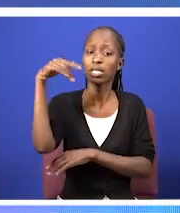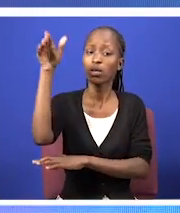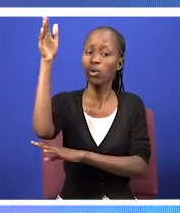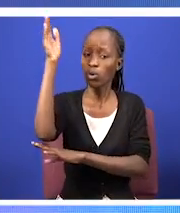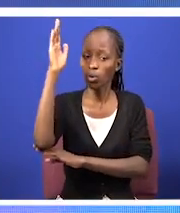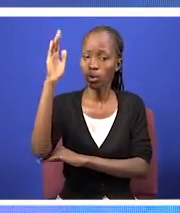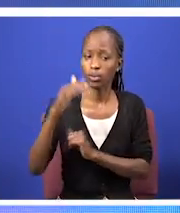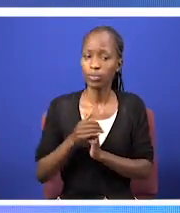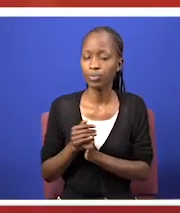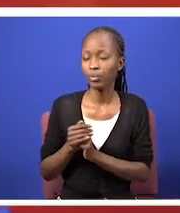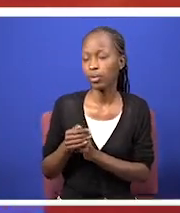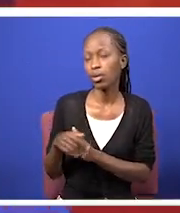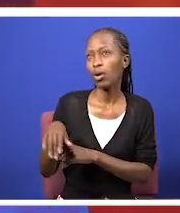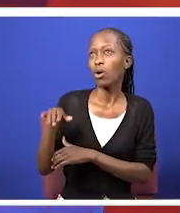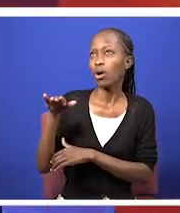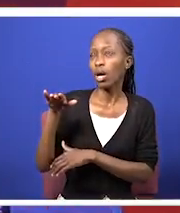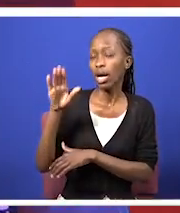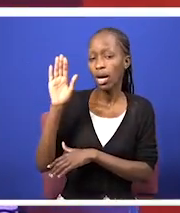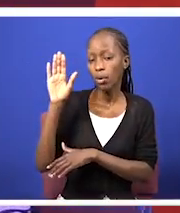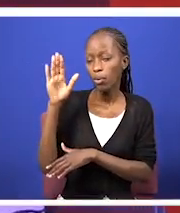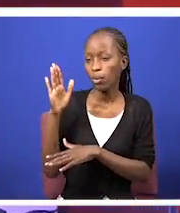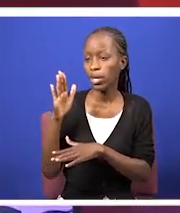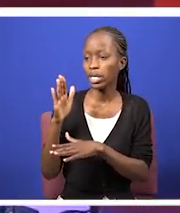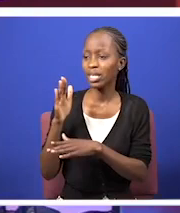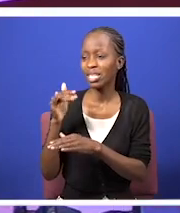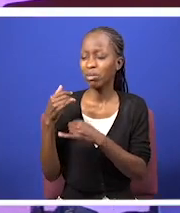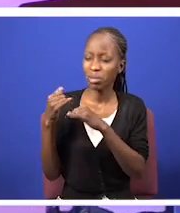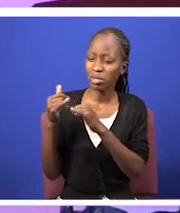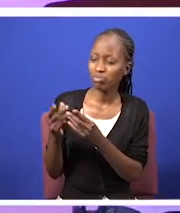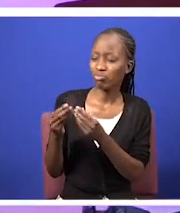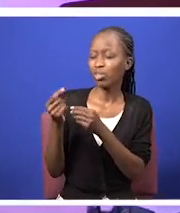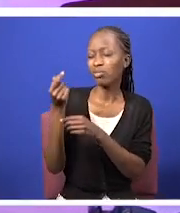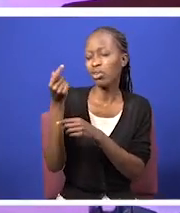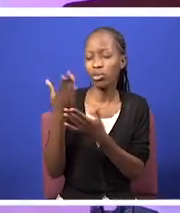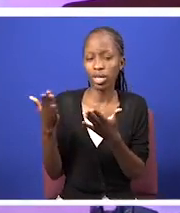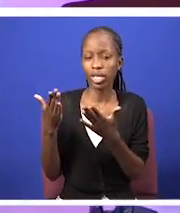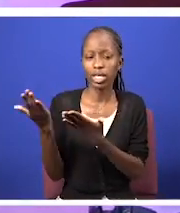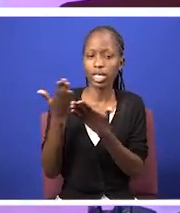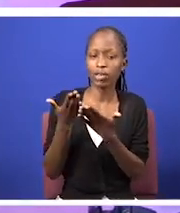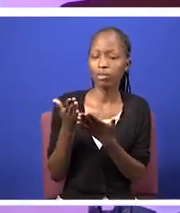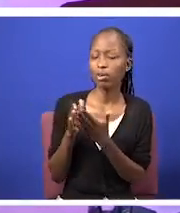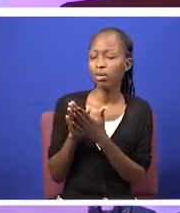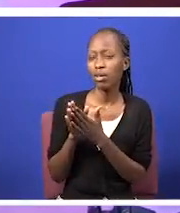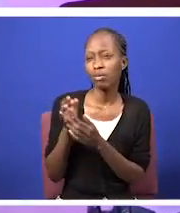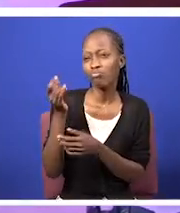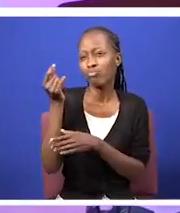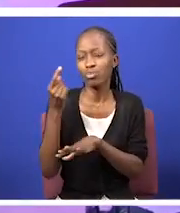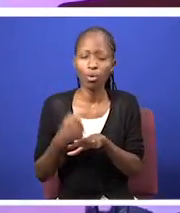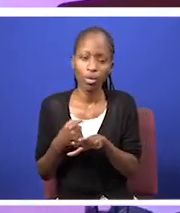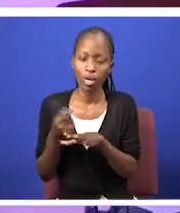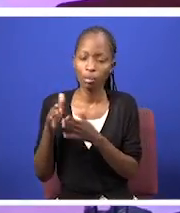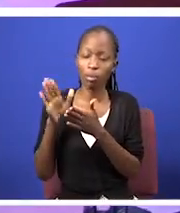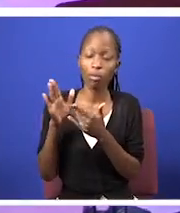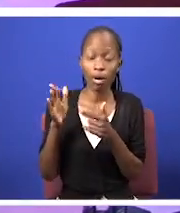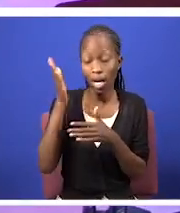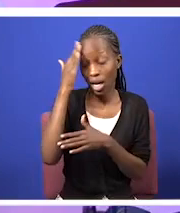and basically says to God, I'm working on her. I'm dealing with some issues here. Just give me a few more months or a couple